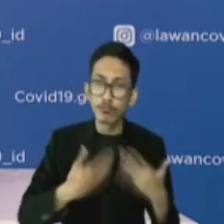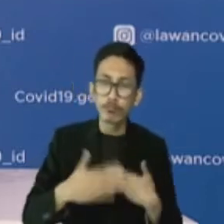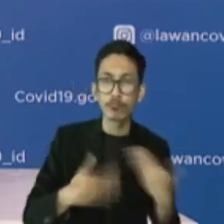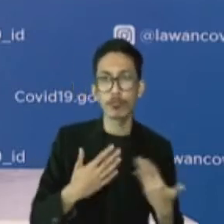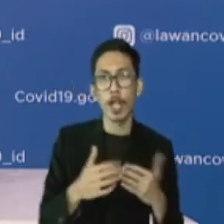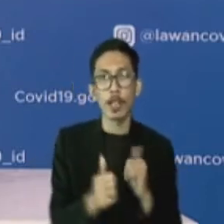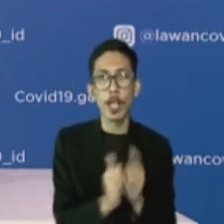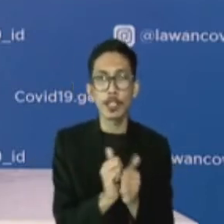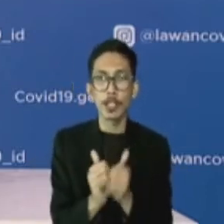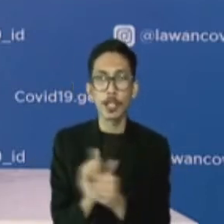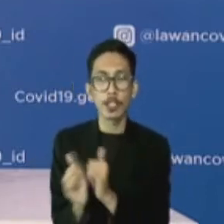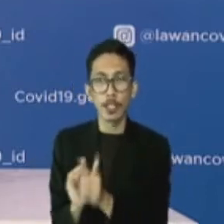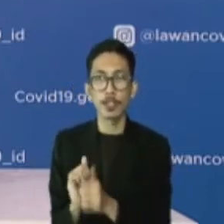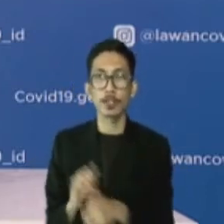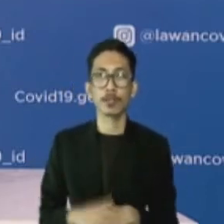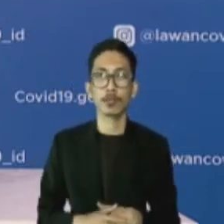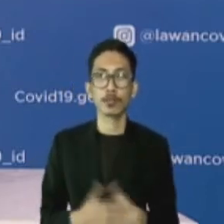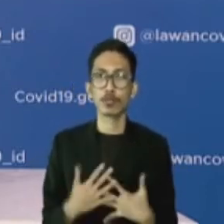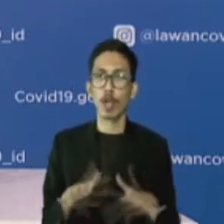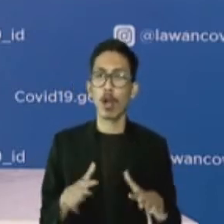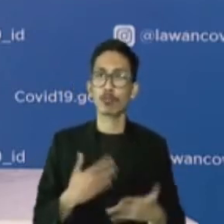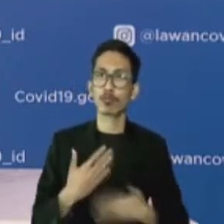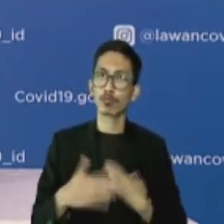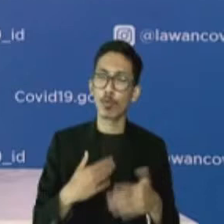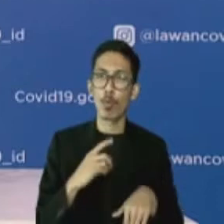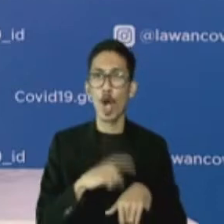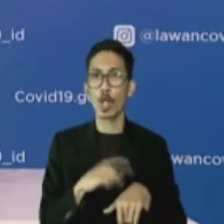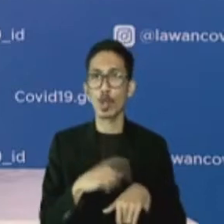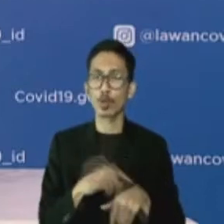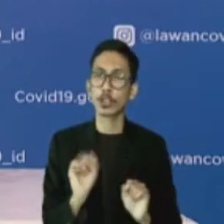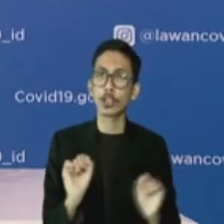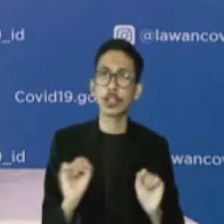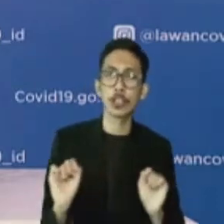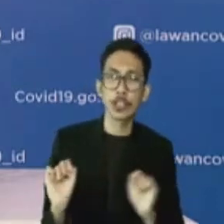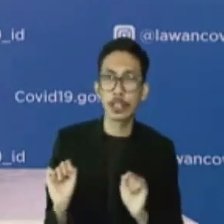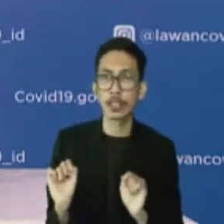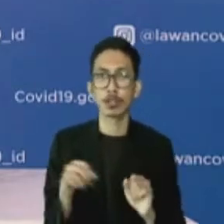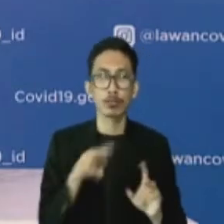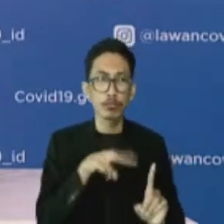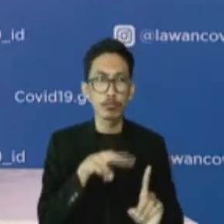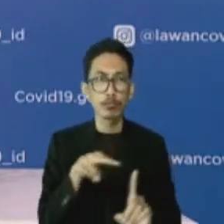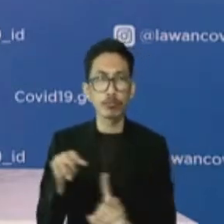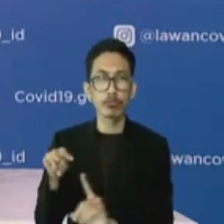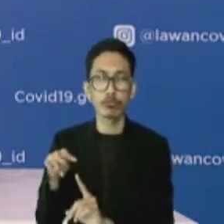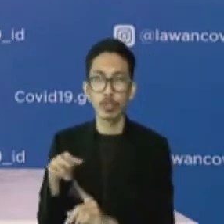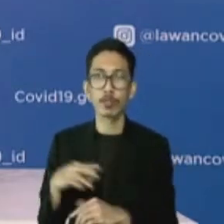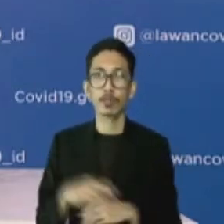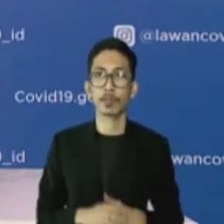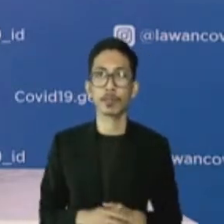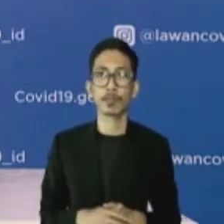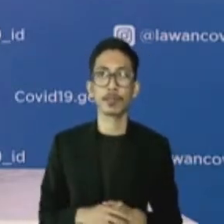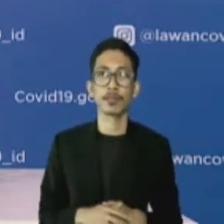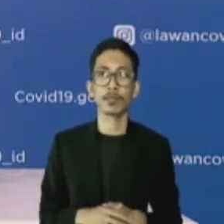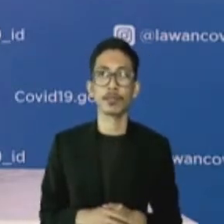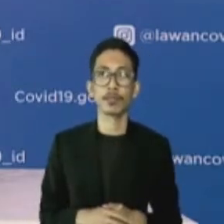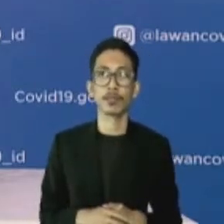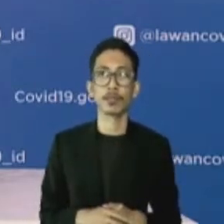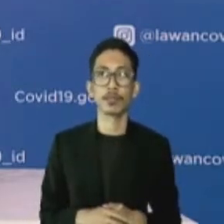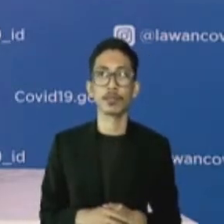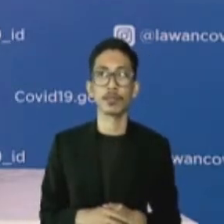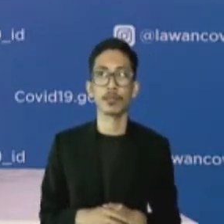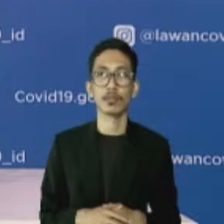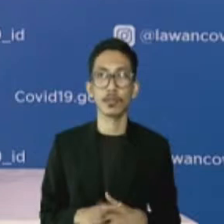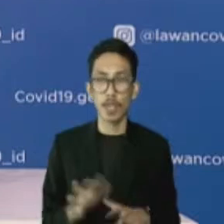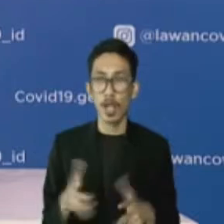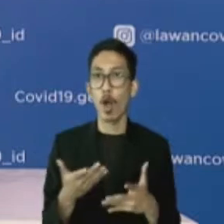Health reports that the emergence of positive cases is due to interactions between participants in the room and when eating